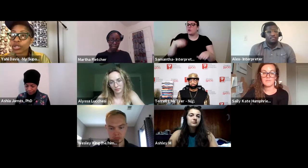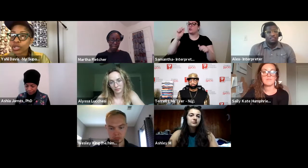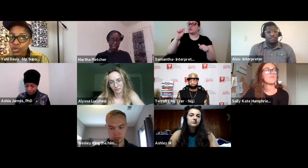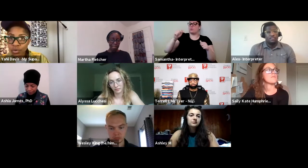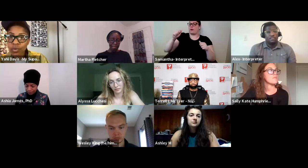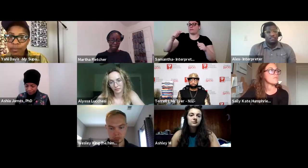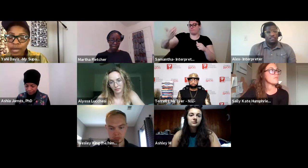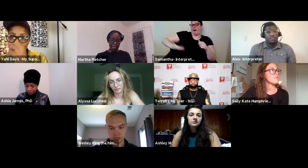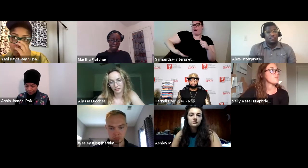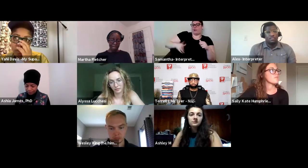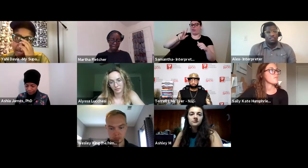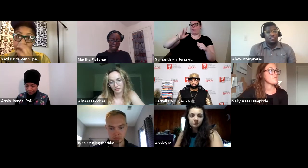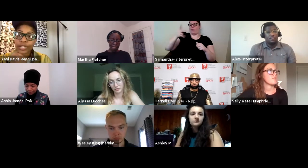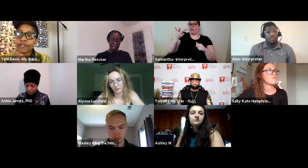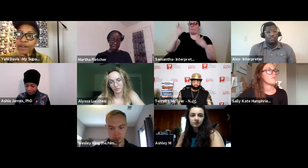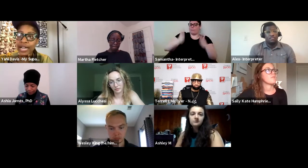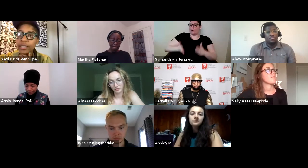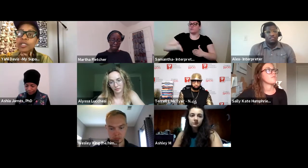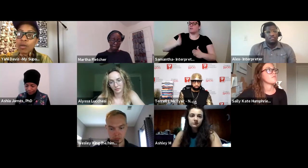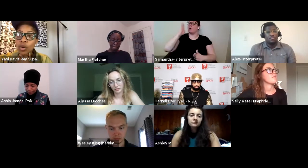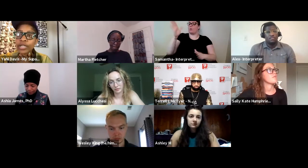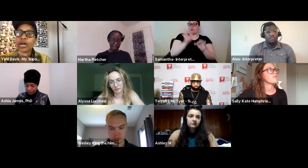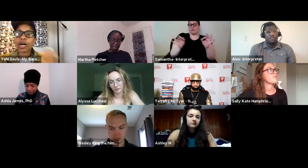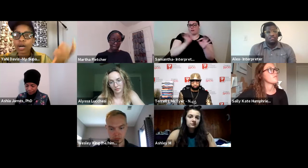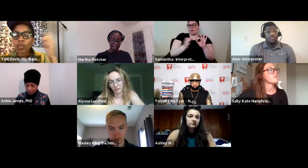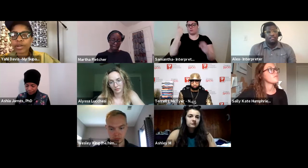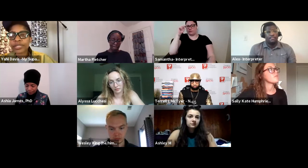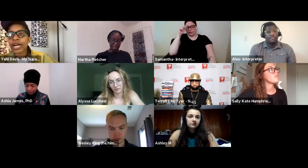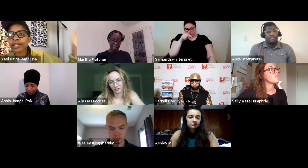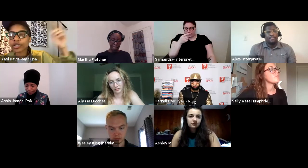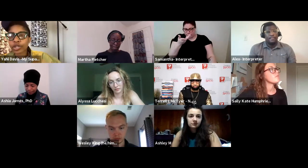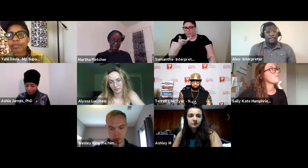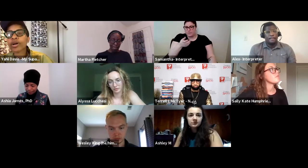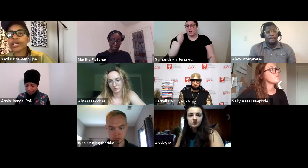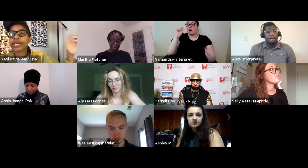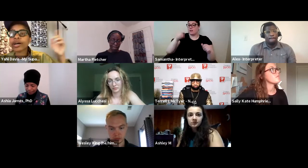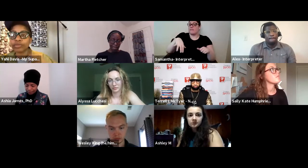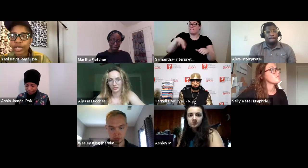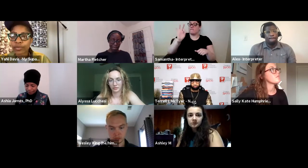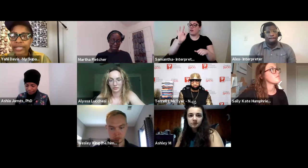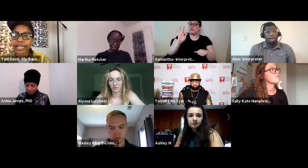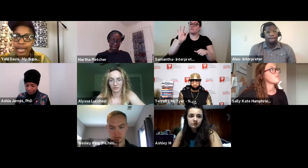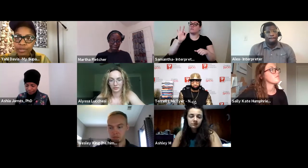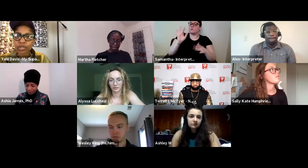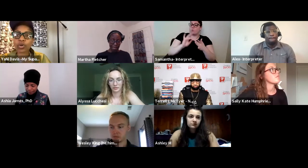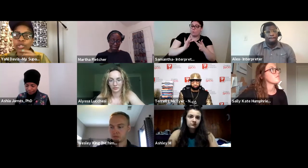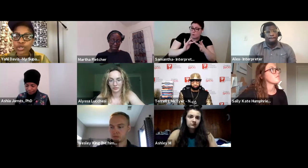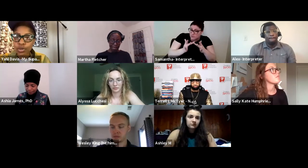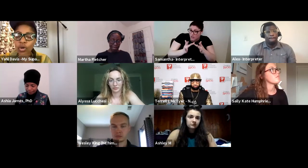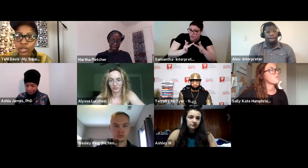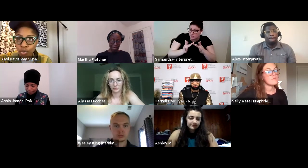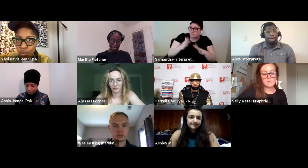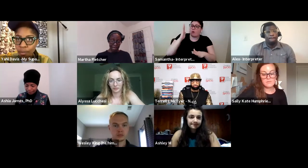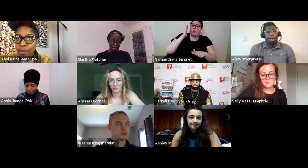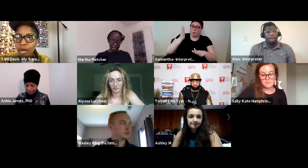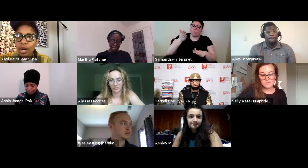captions onto Zoom. All right, we can find someone, a website, a third party to help generate the captions